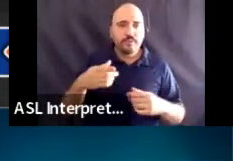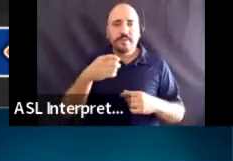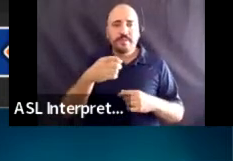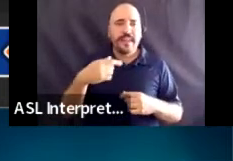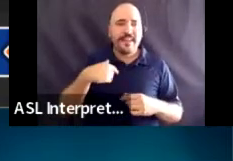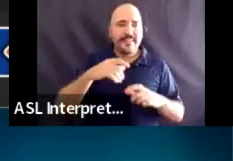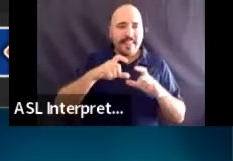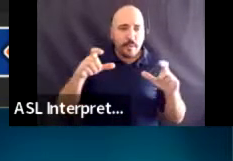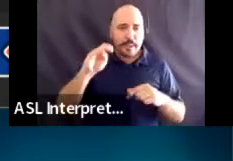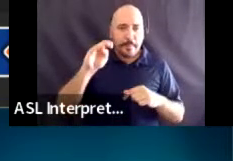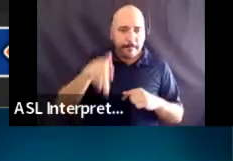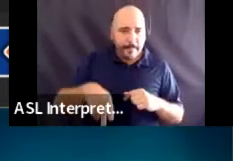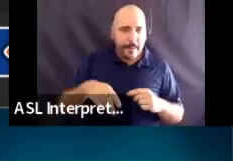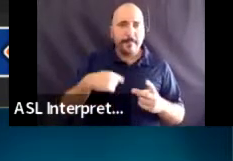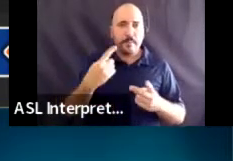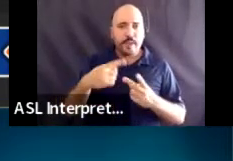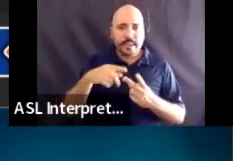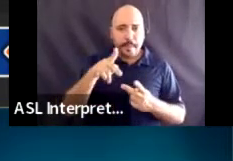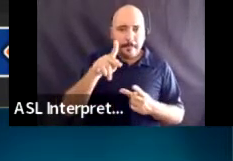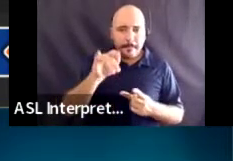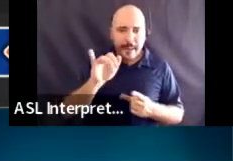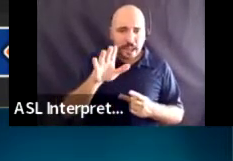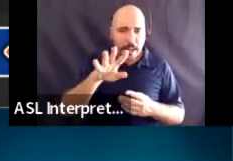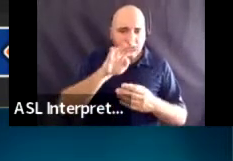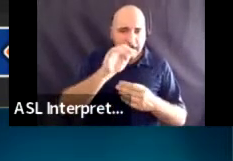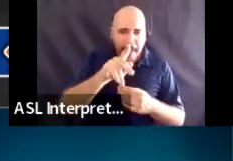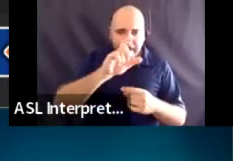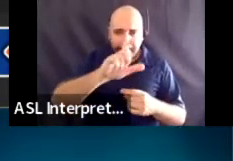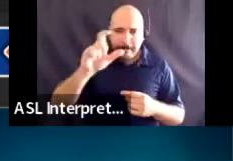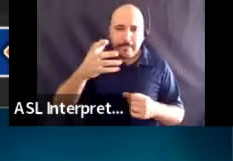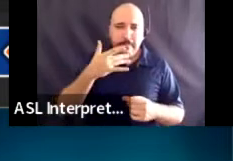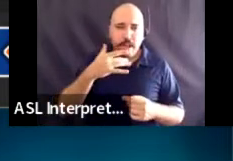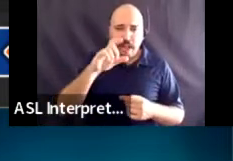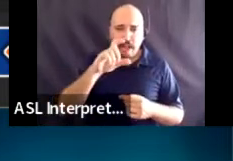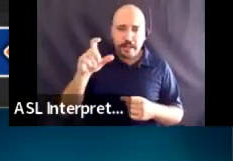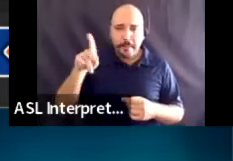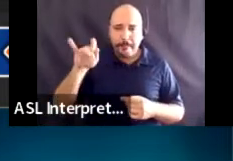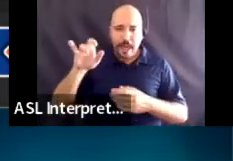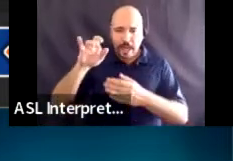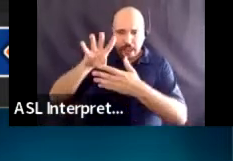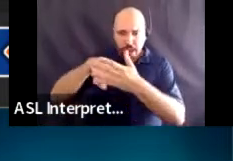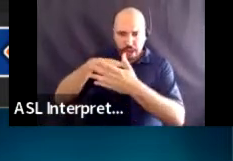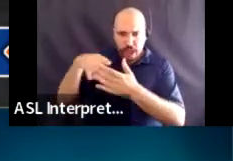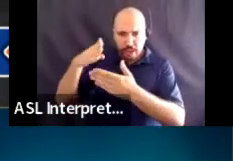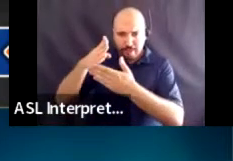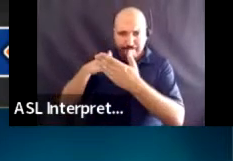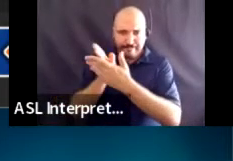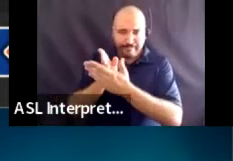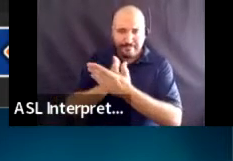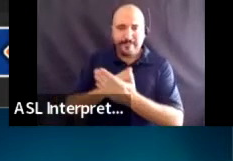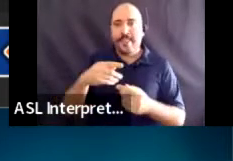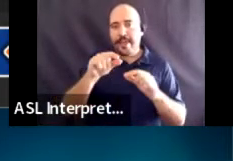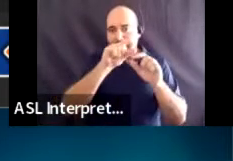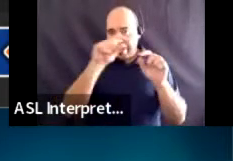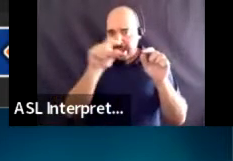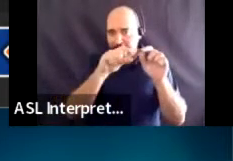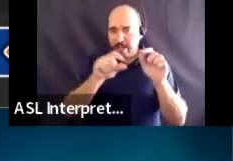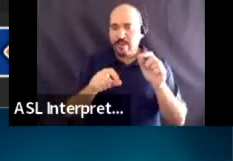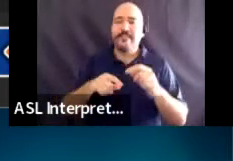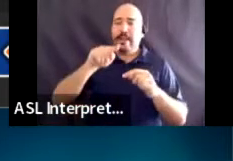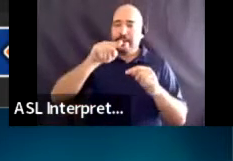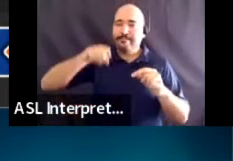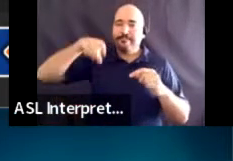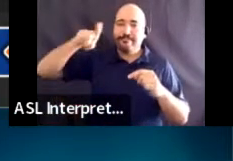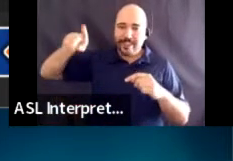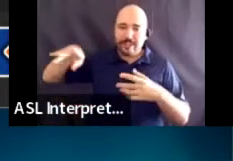map, one is a pie chart, one is a bar graph, and one is a line graph. Thank you, Peter. And